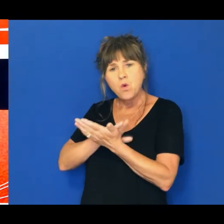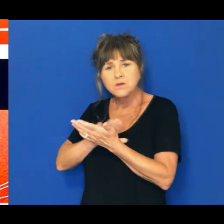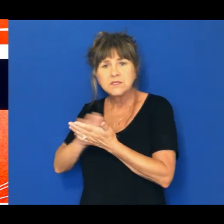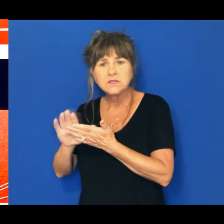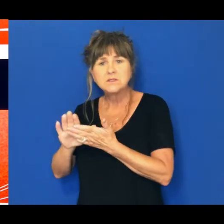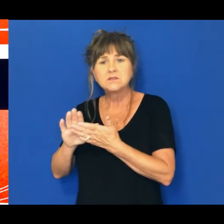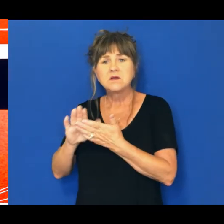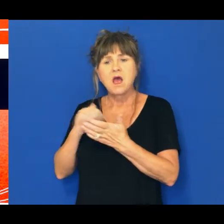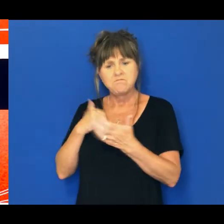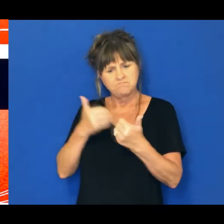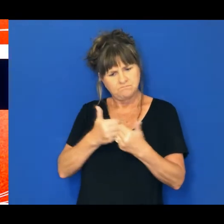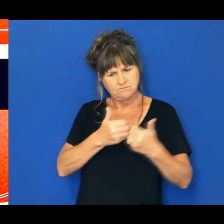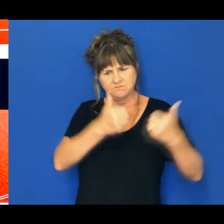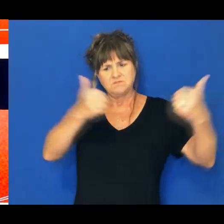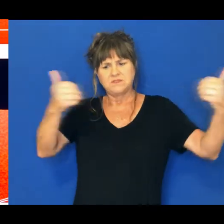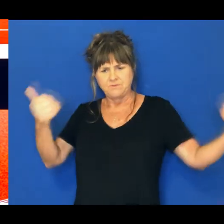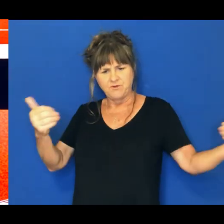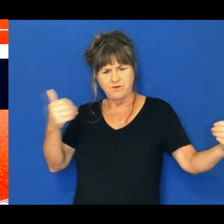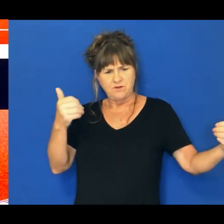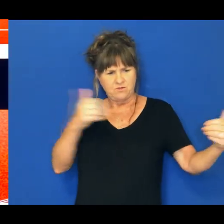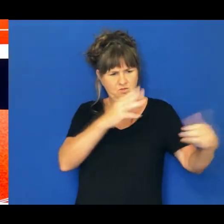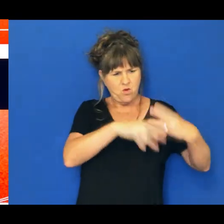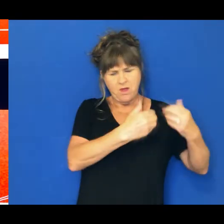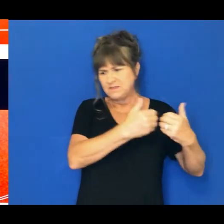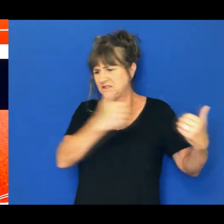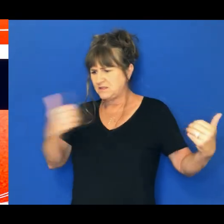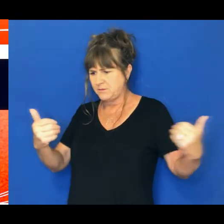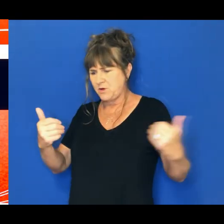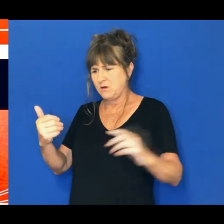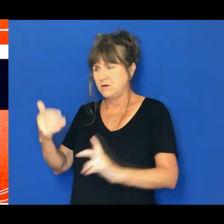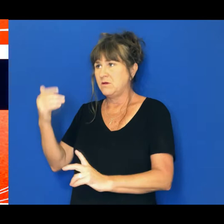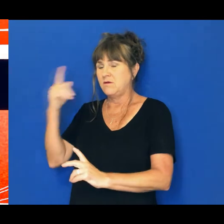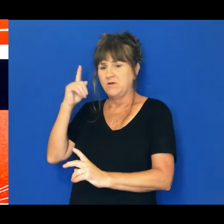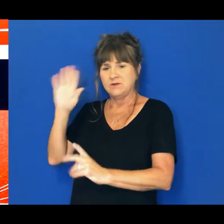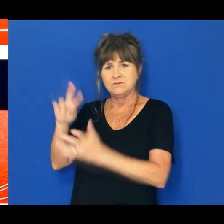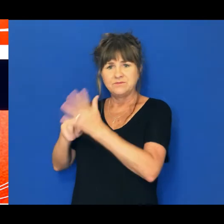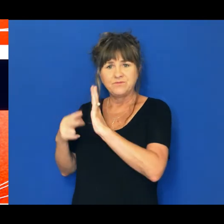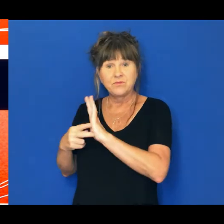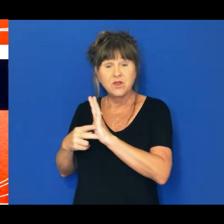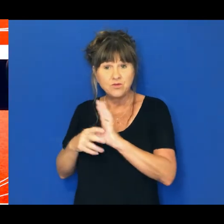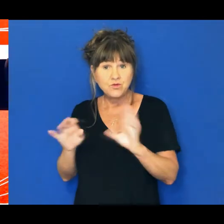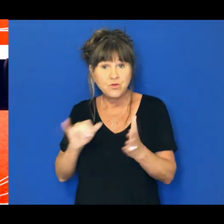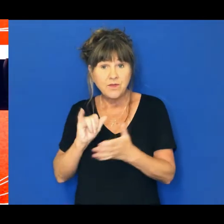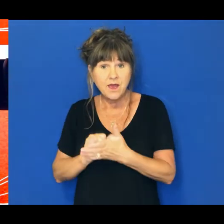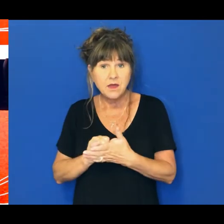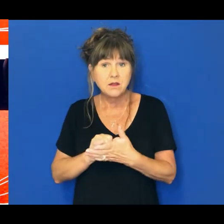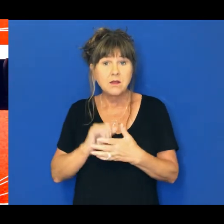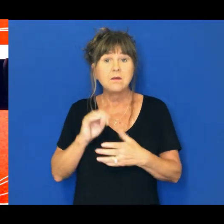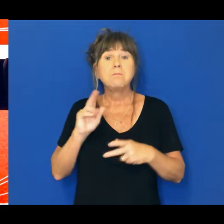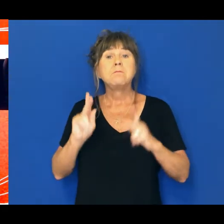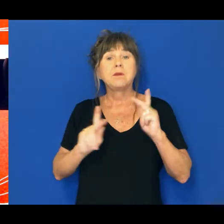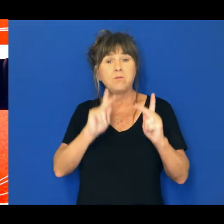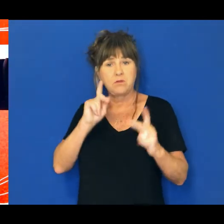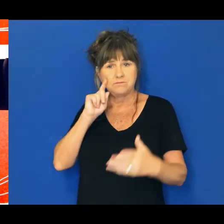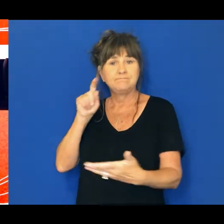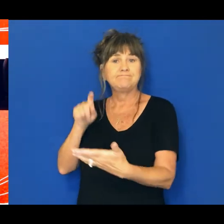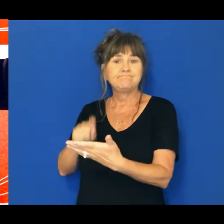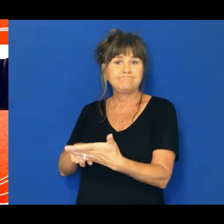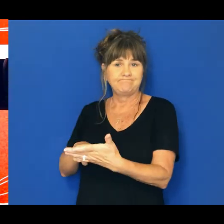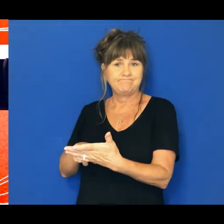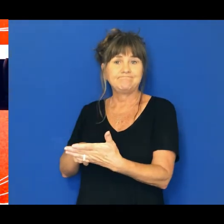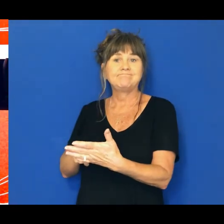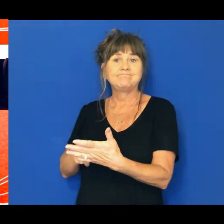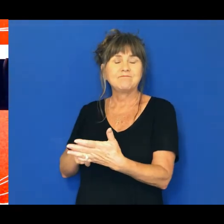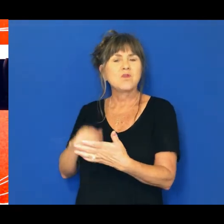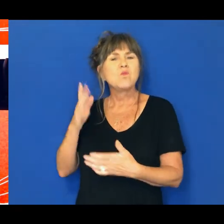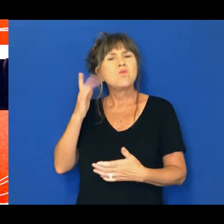set-apartness. It's my witness to the world. And when you do it, Rock Church, the world knows what you're about. Why